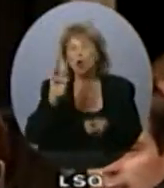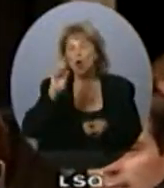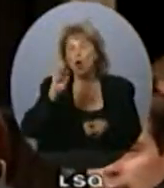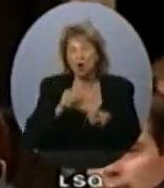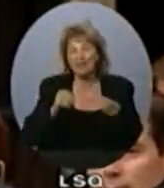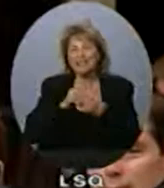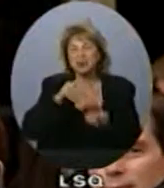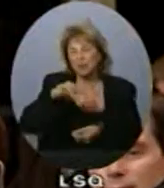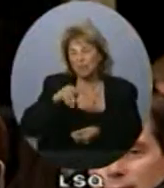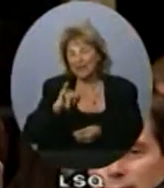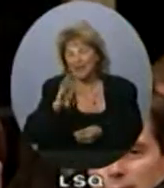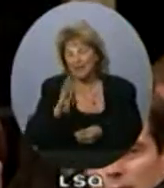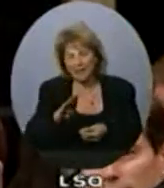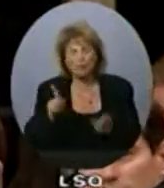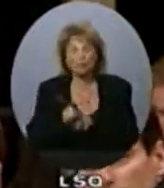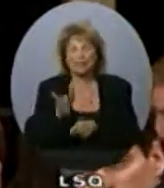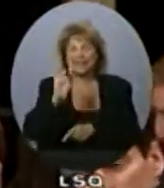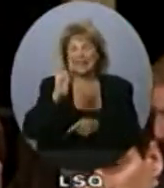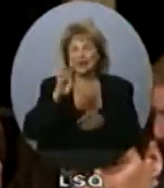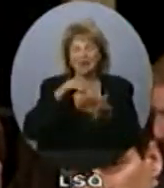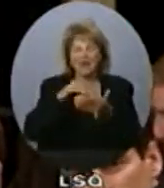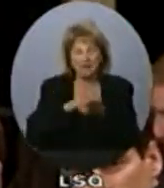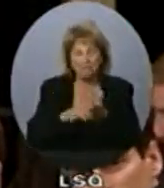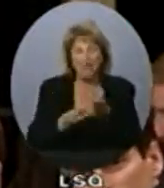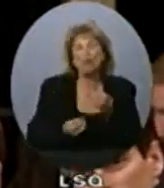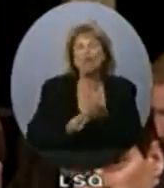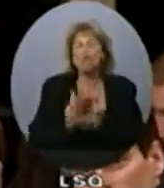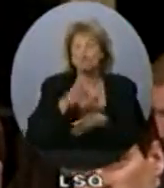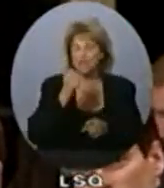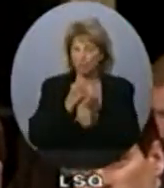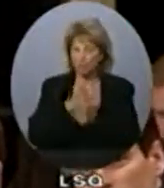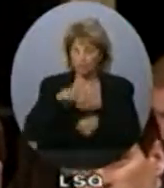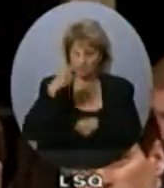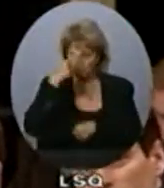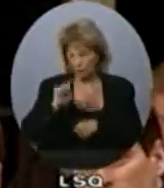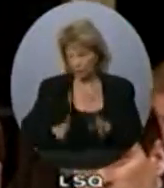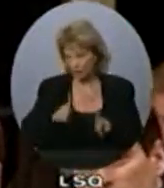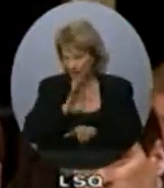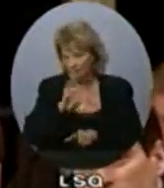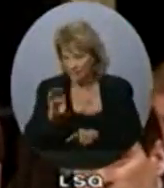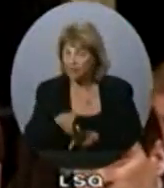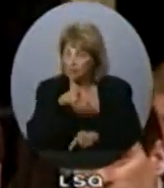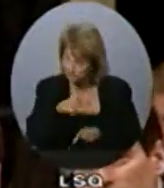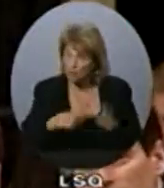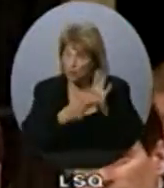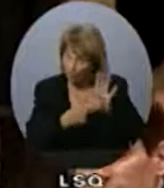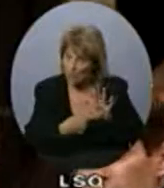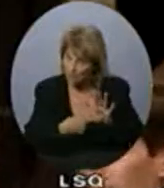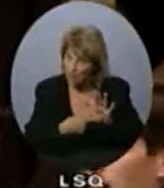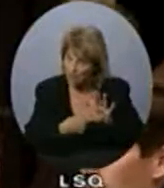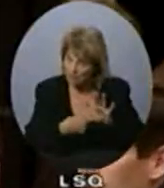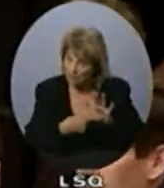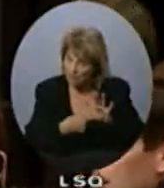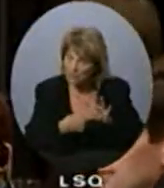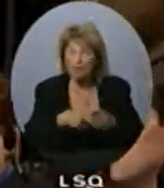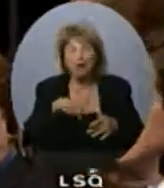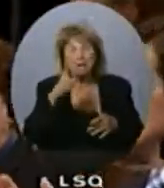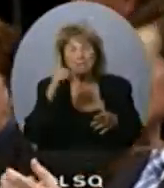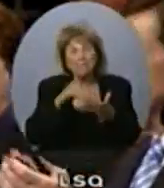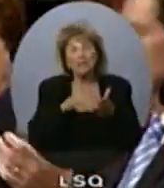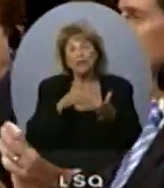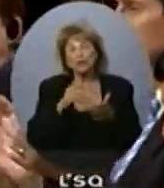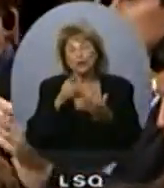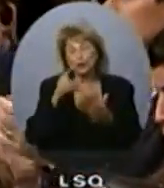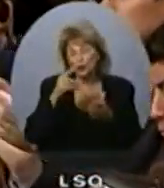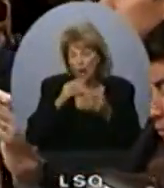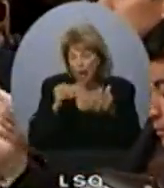workers, and, Mr. Speaker, $1,000 average extra income for Canadian families. The honourable member